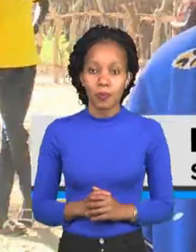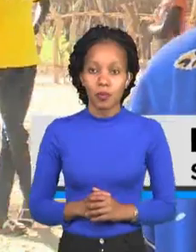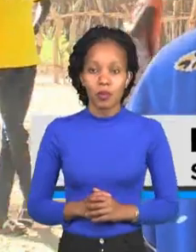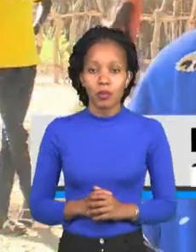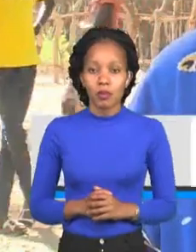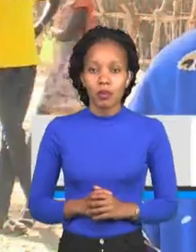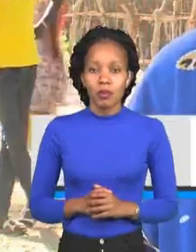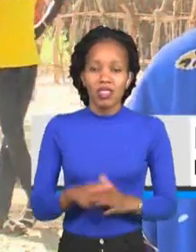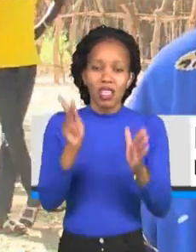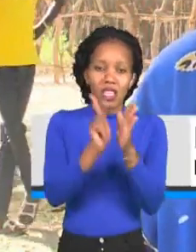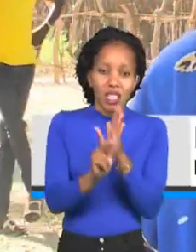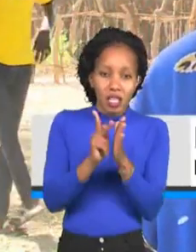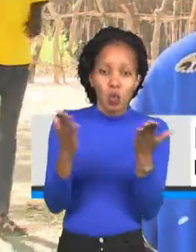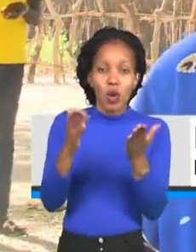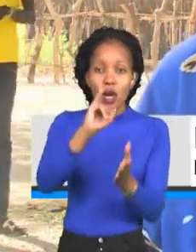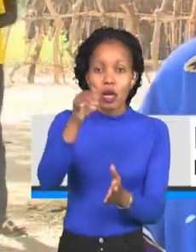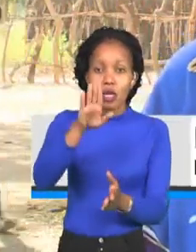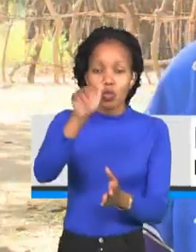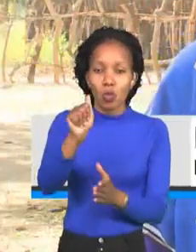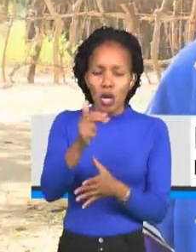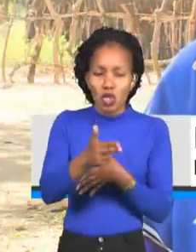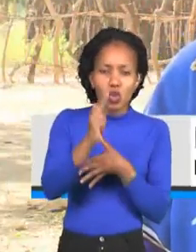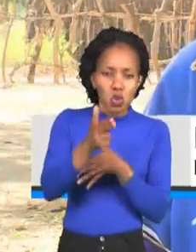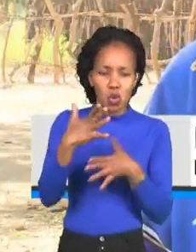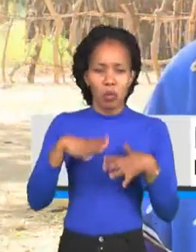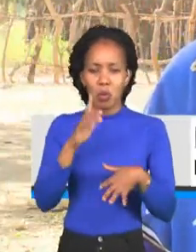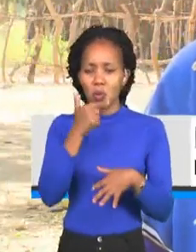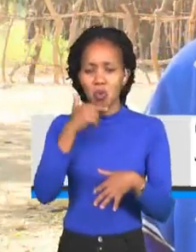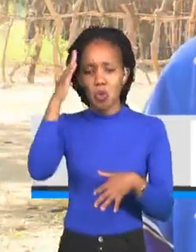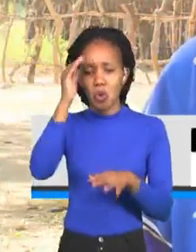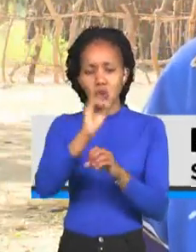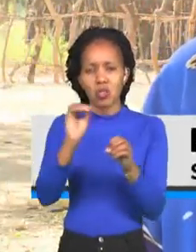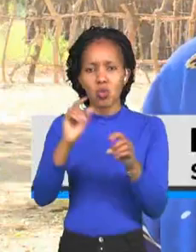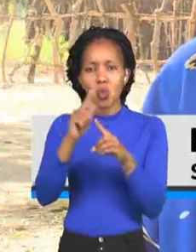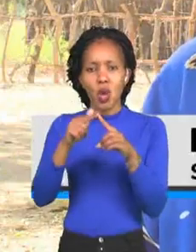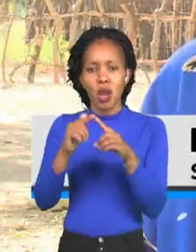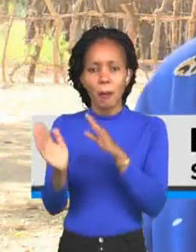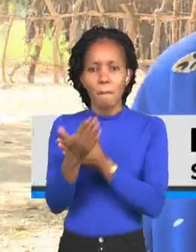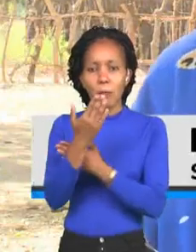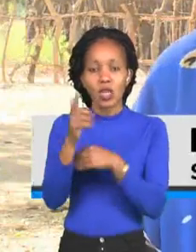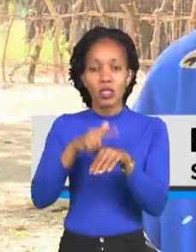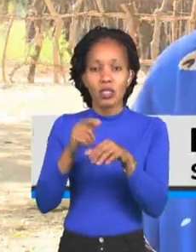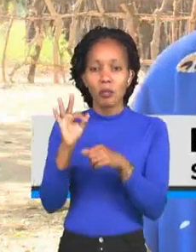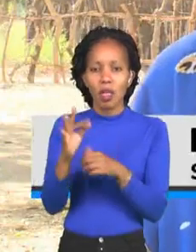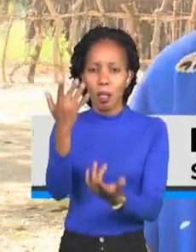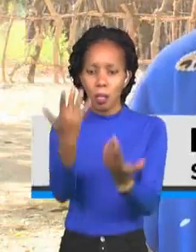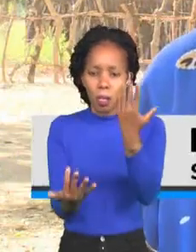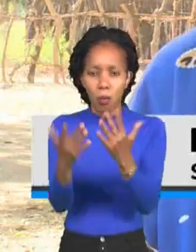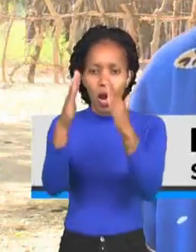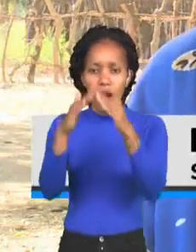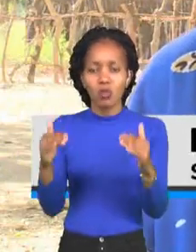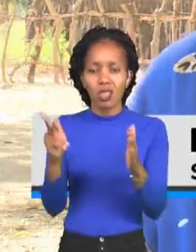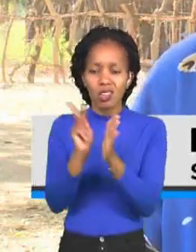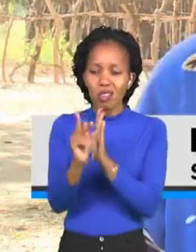We were being killed in Juba. We were shot at by people we didn't know at around 3 a.m. They burned down houses, killed